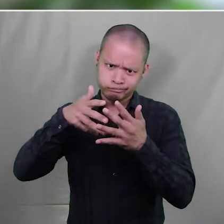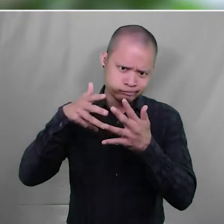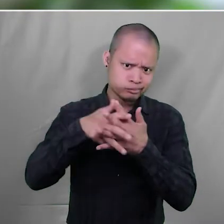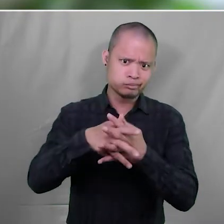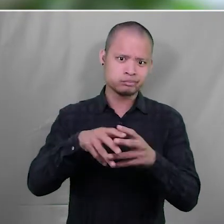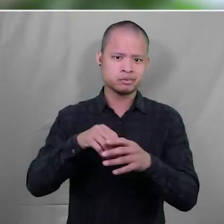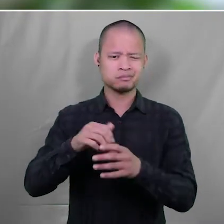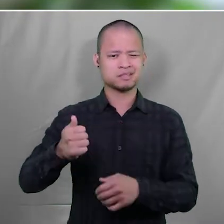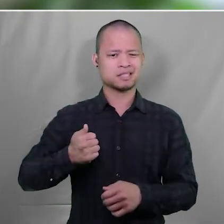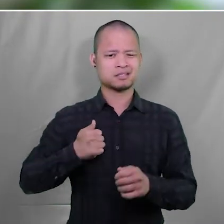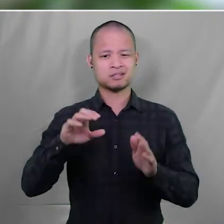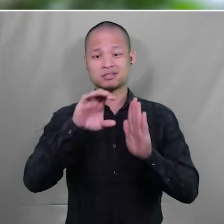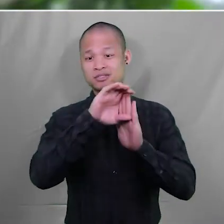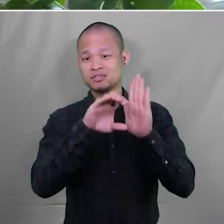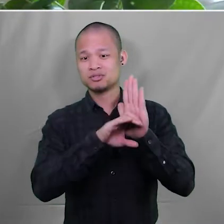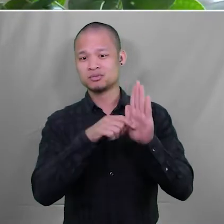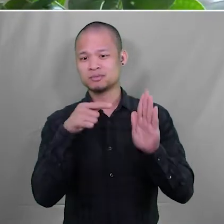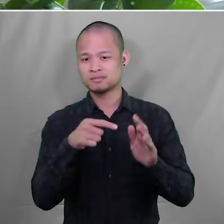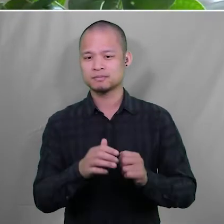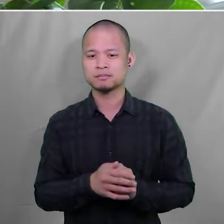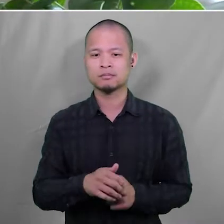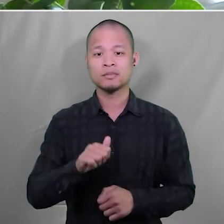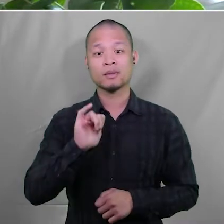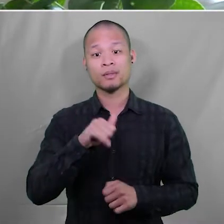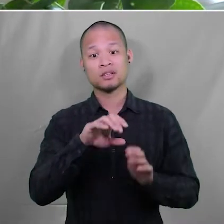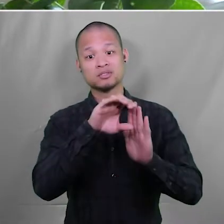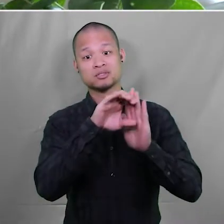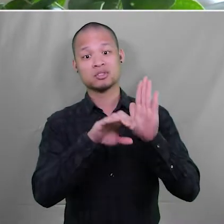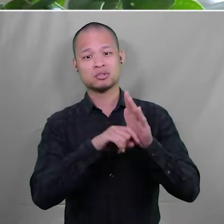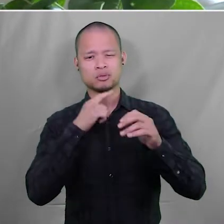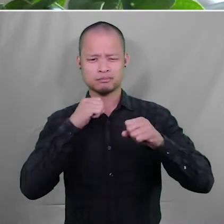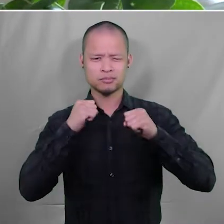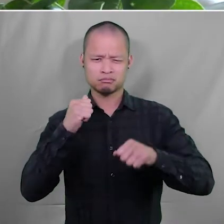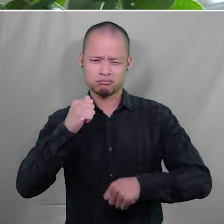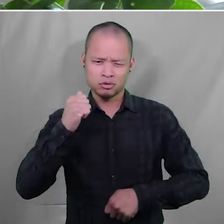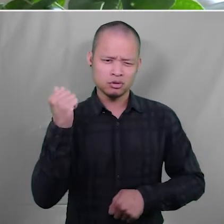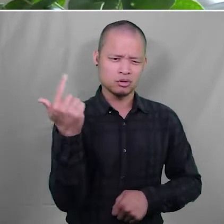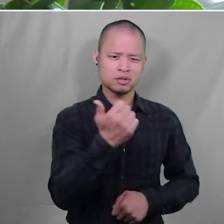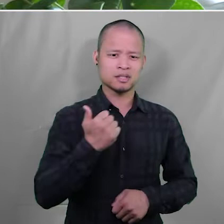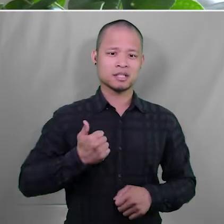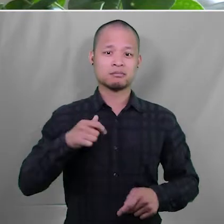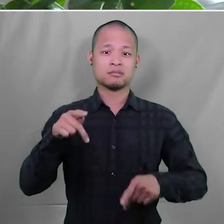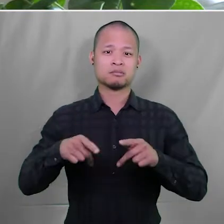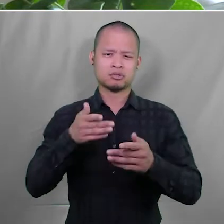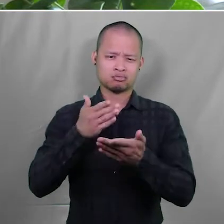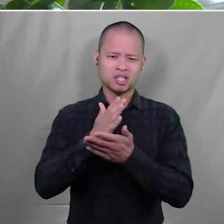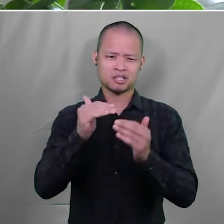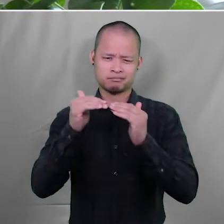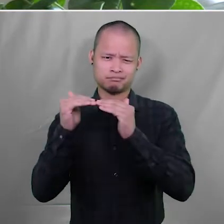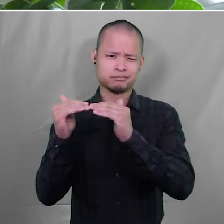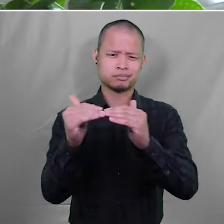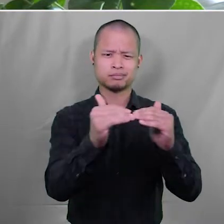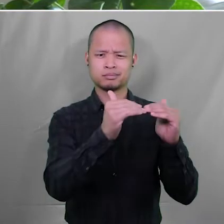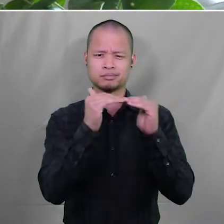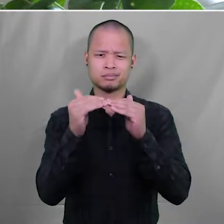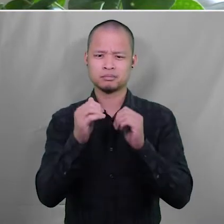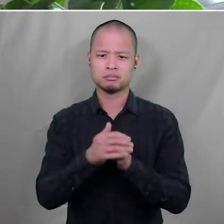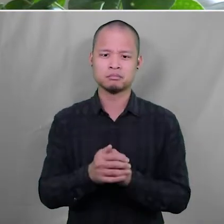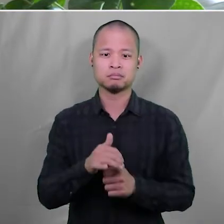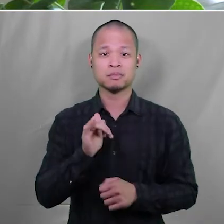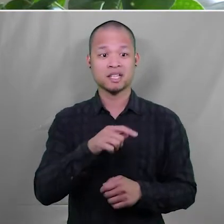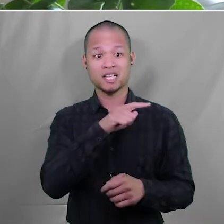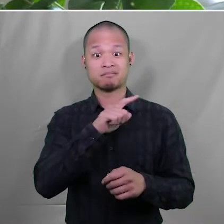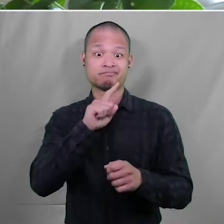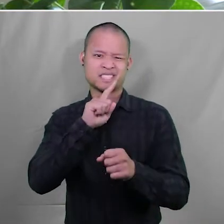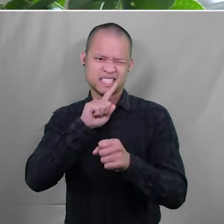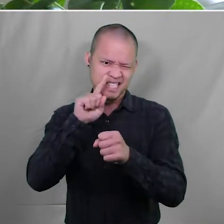of Canada's Constitution. The Charter protects every Canadian's right to be equal under the law. And so the